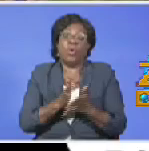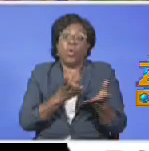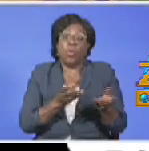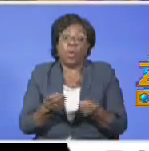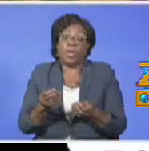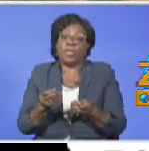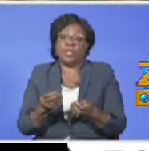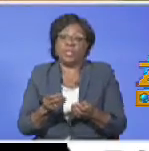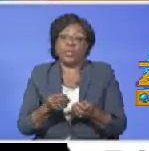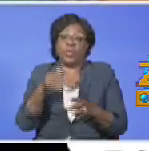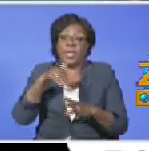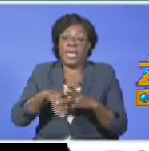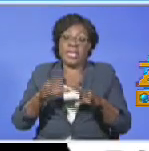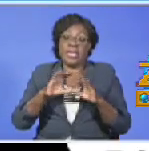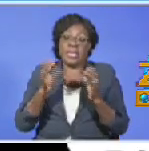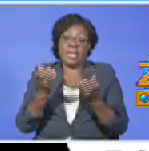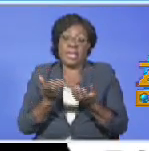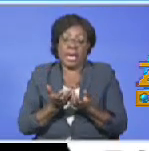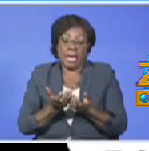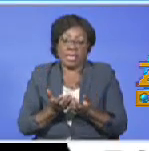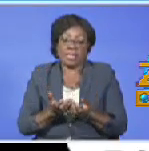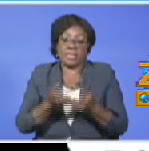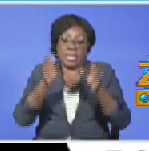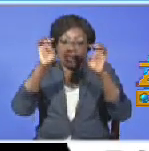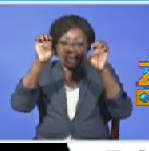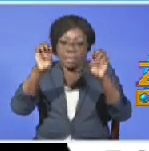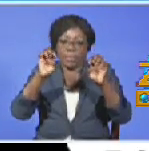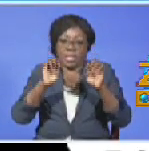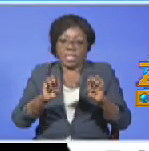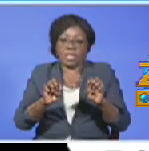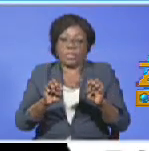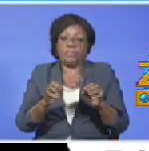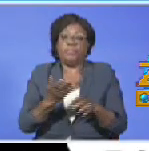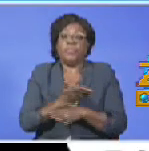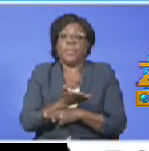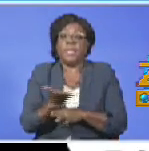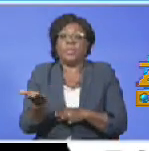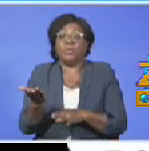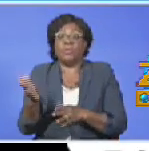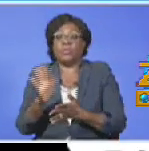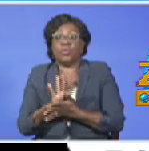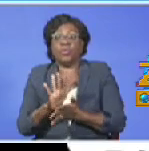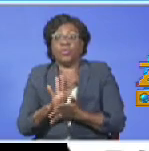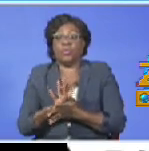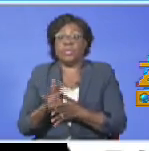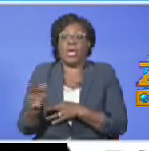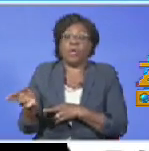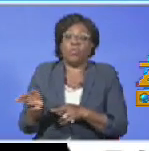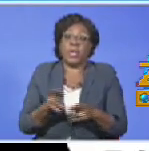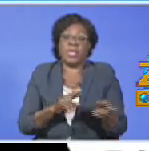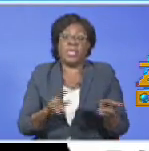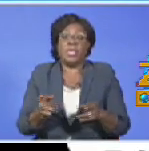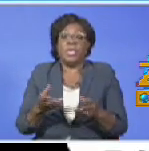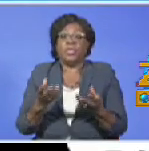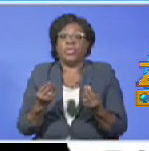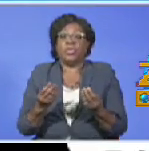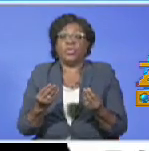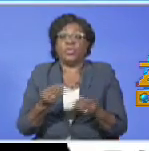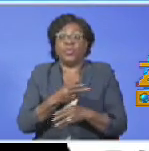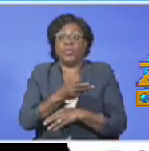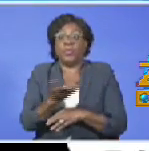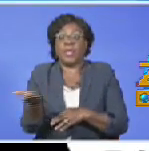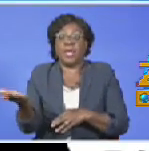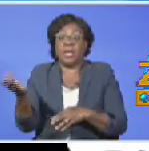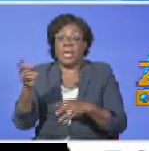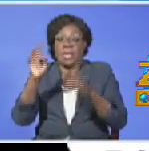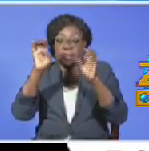so. The schools at the secondary level certainly have already a lot of experience because they've already conducted national exams